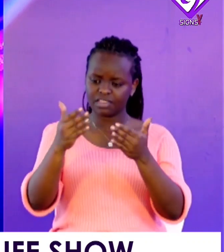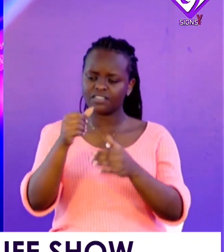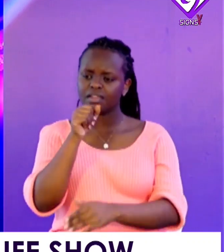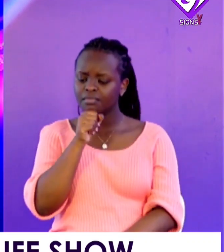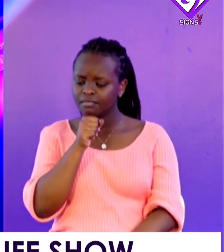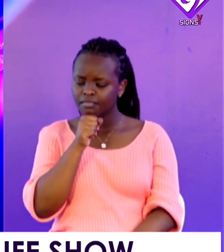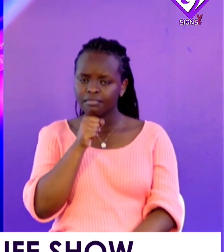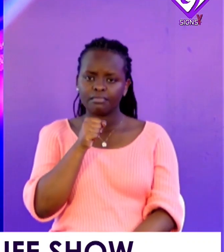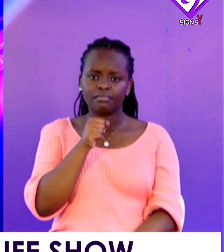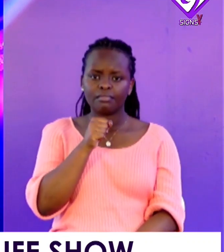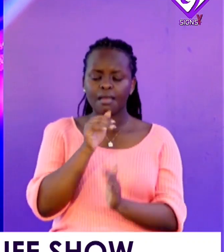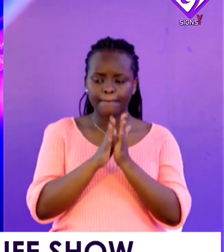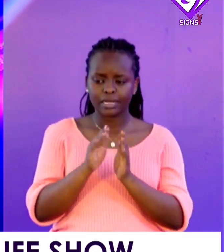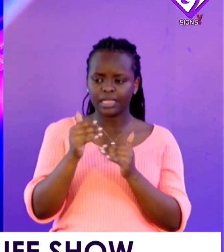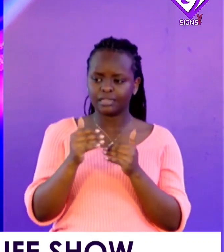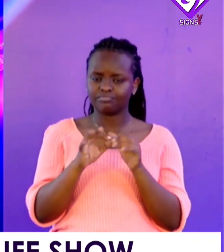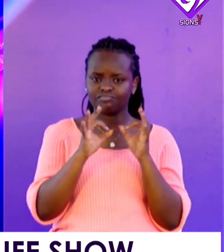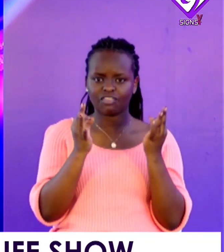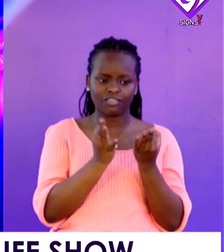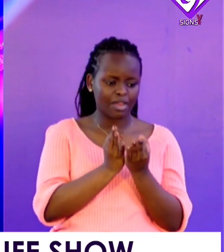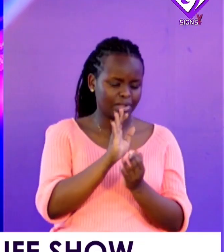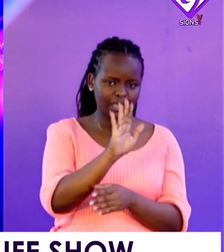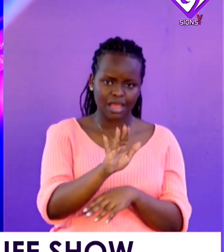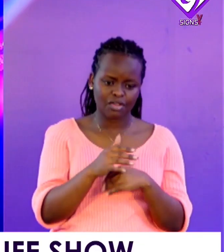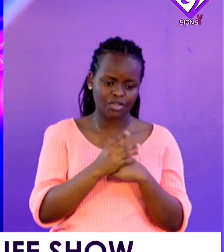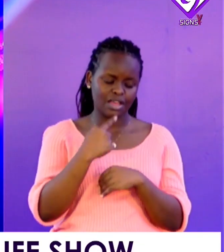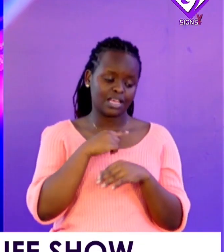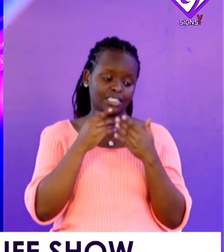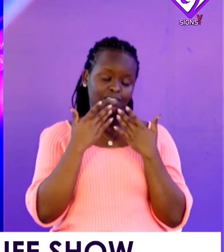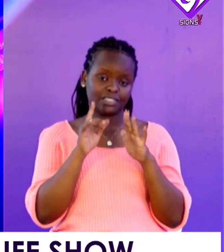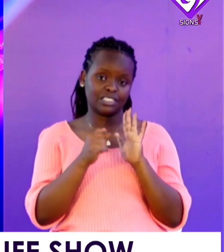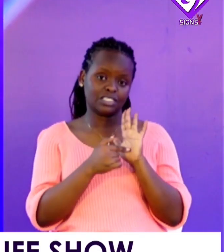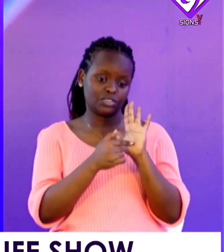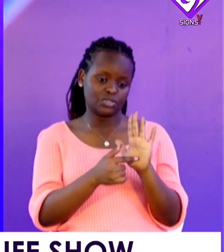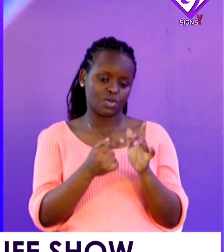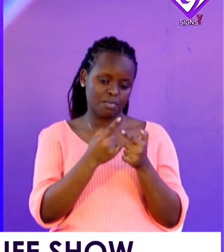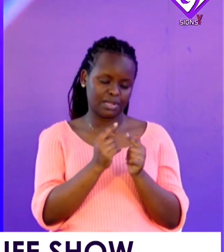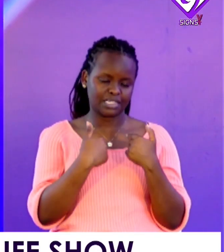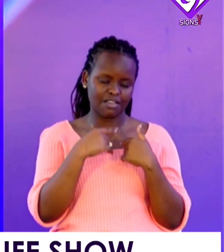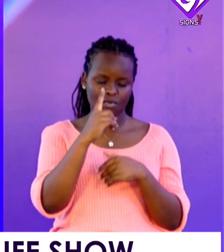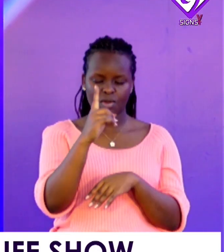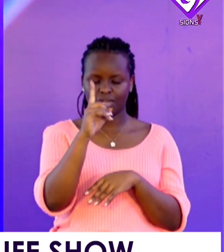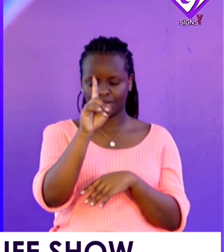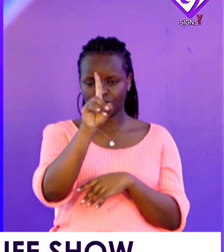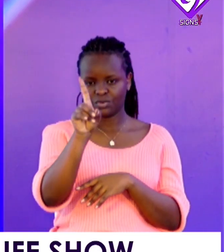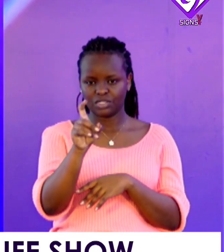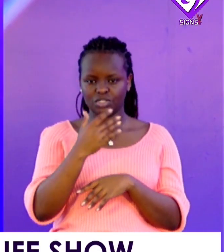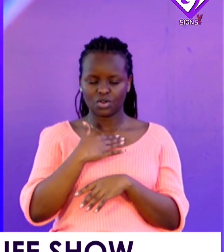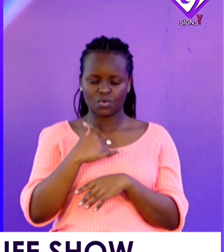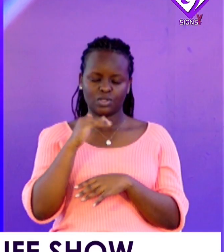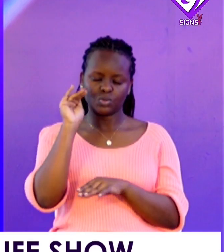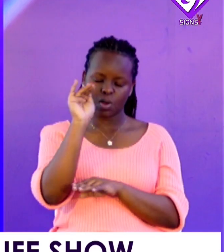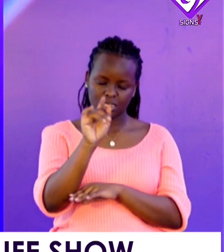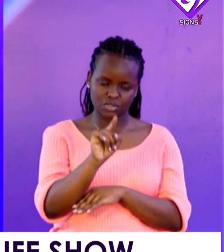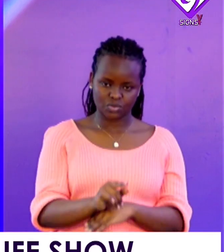or also Actually, mentor your family. We are actually winding up. But there's one question that I wanted to really ask